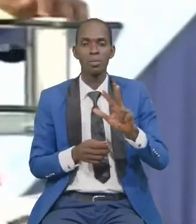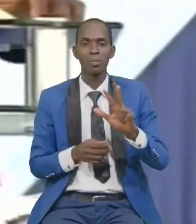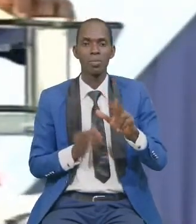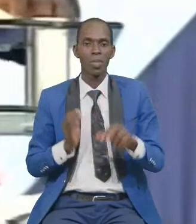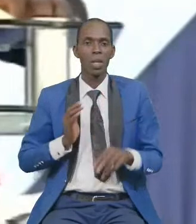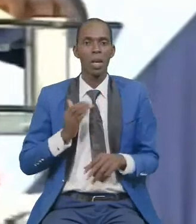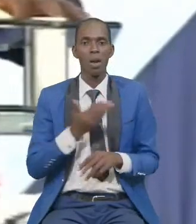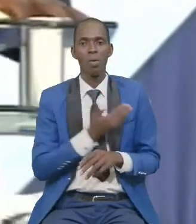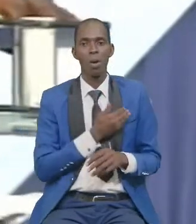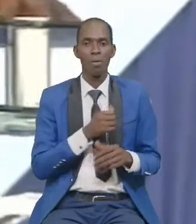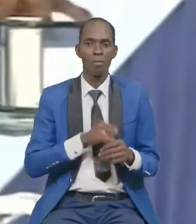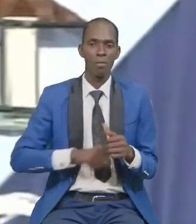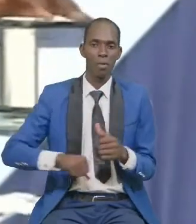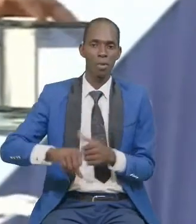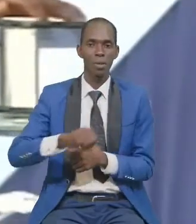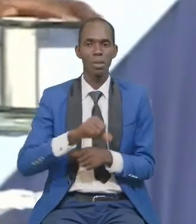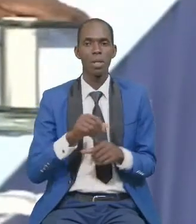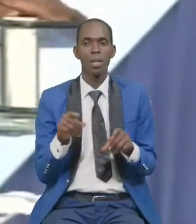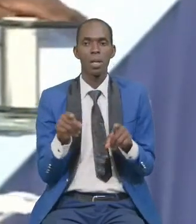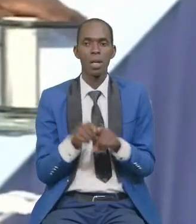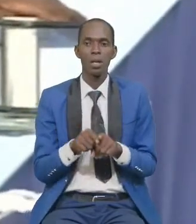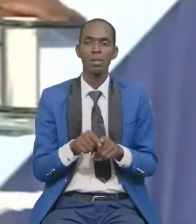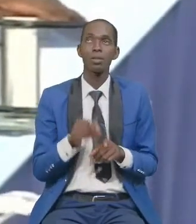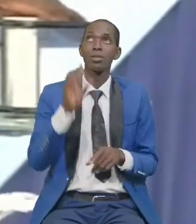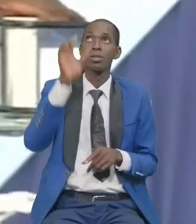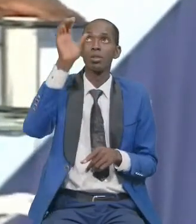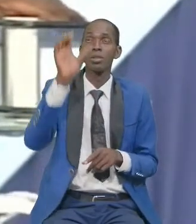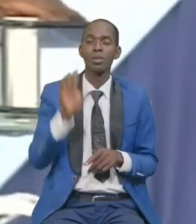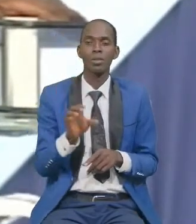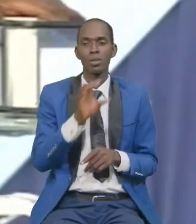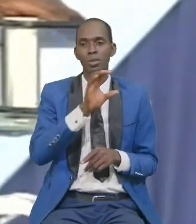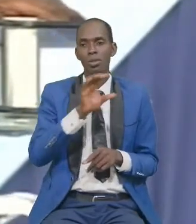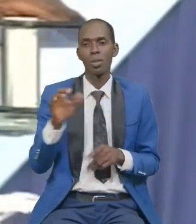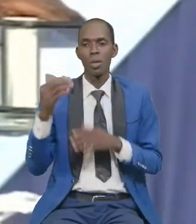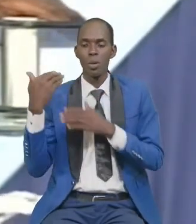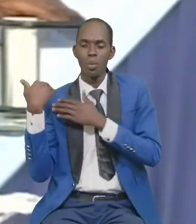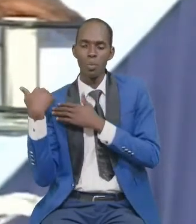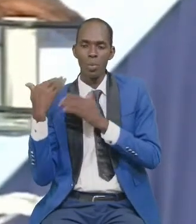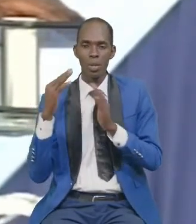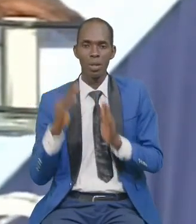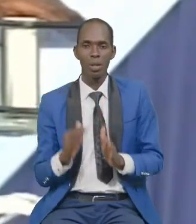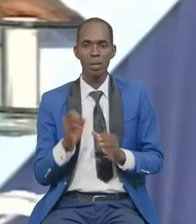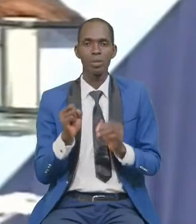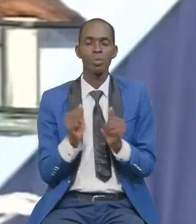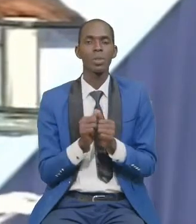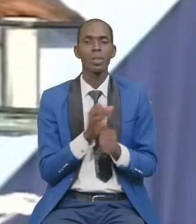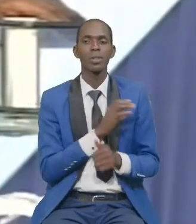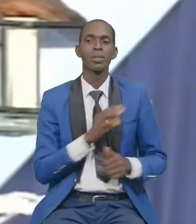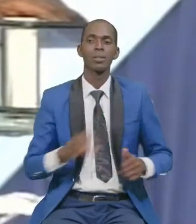fellowship as cross bearers with Christ.